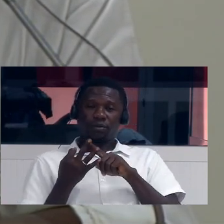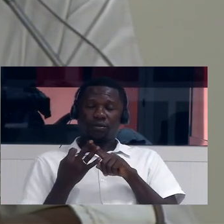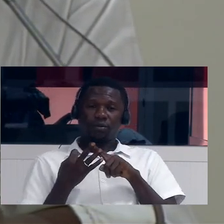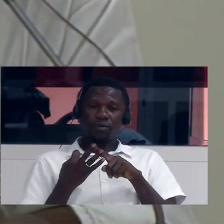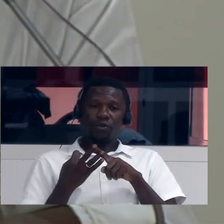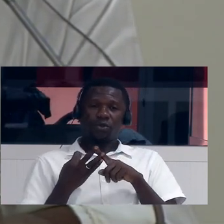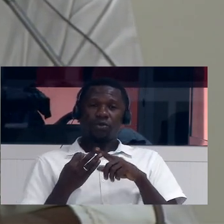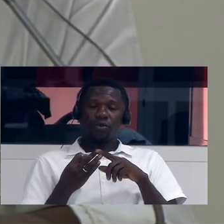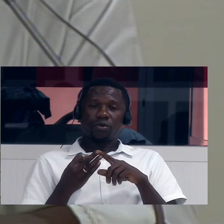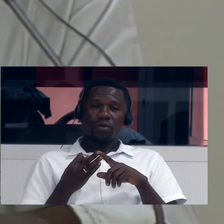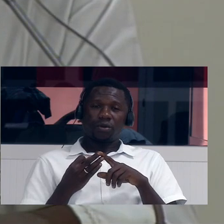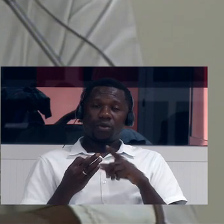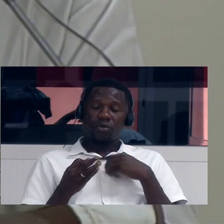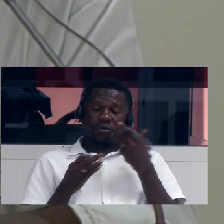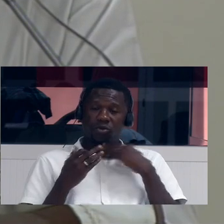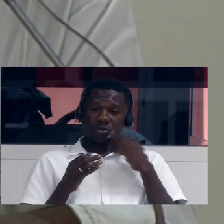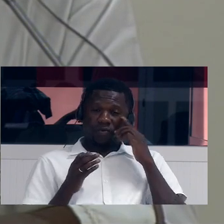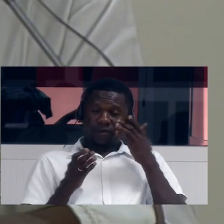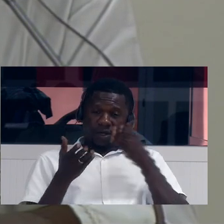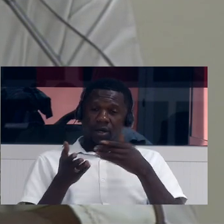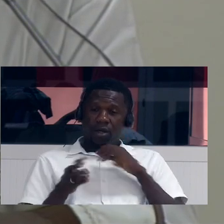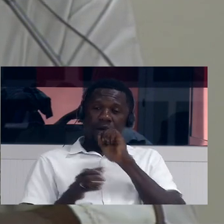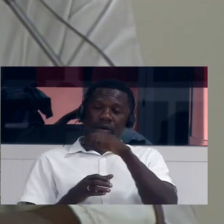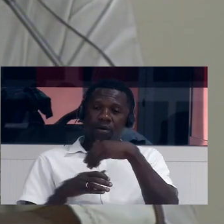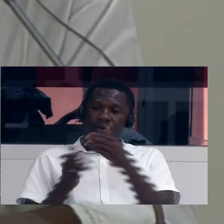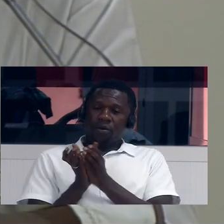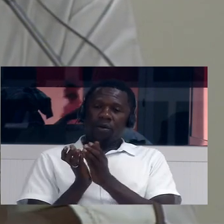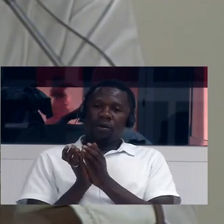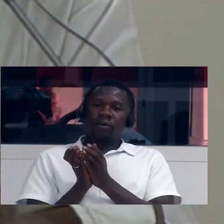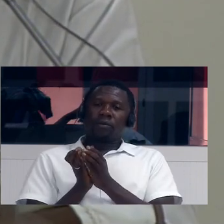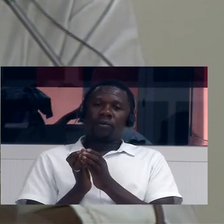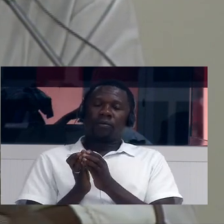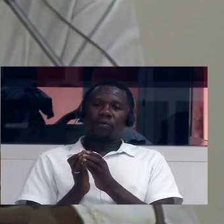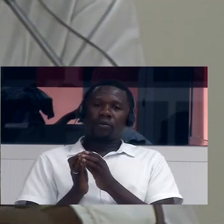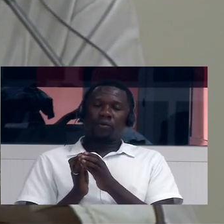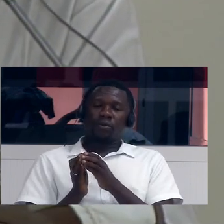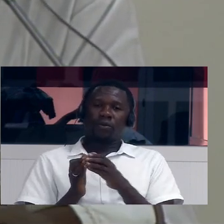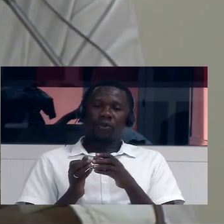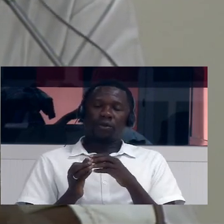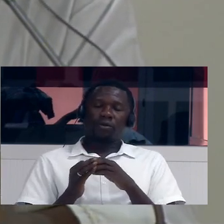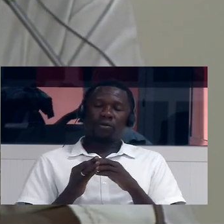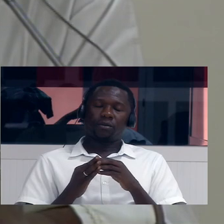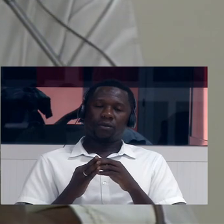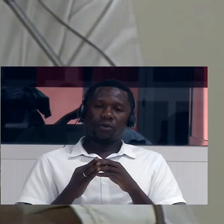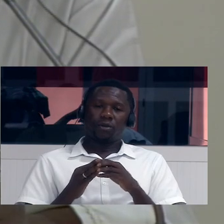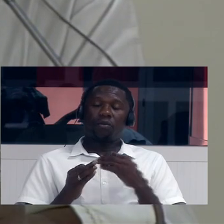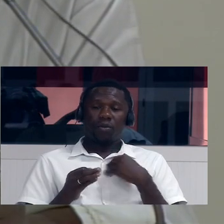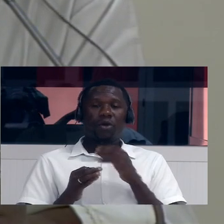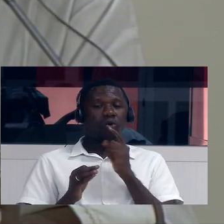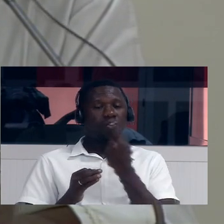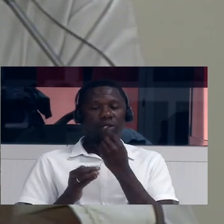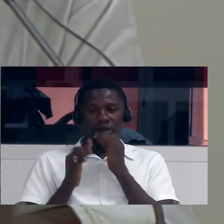The other point is to be able to vindicate your people in case they are innocent. No, I don't want to vindicate them. No, don't get me wrong. No. I'm just